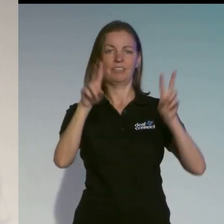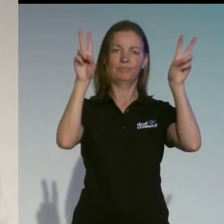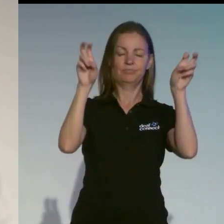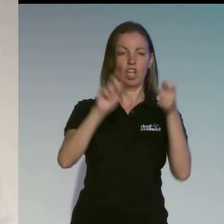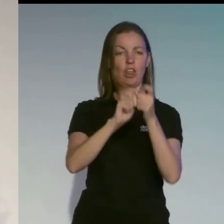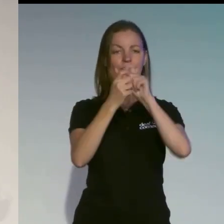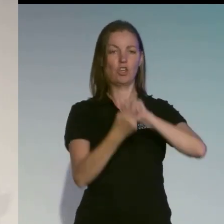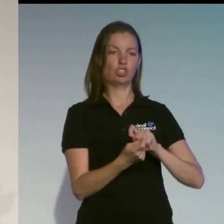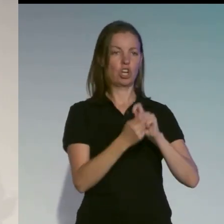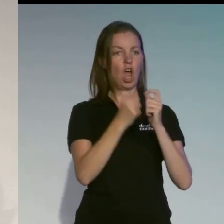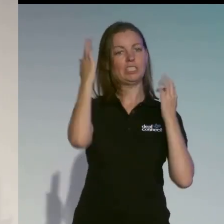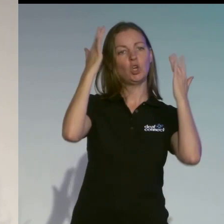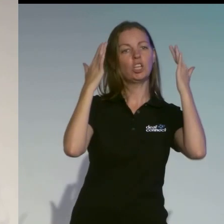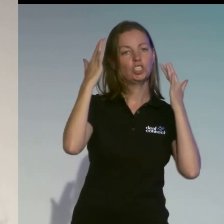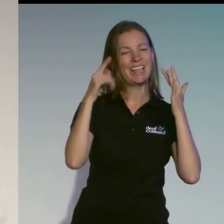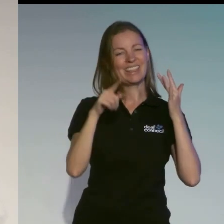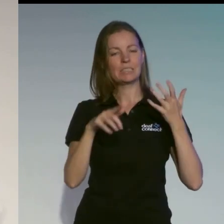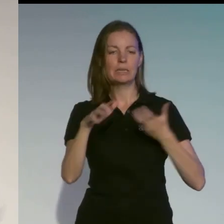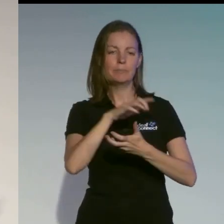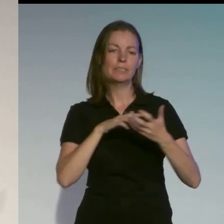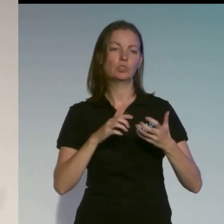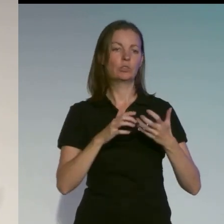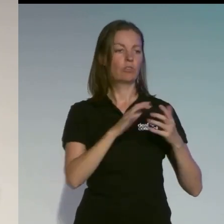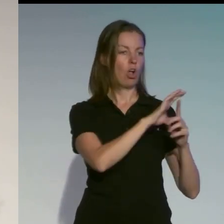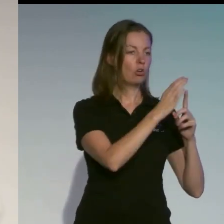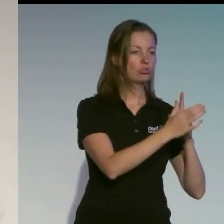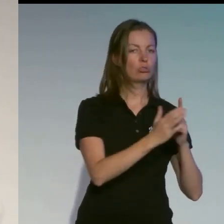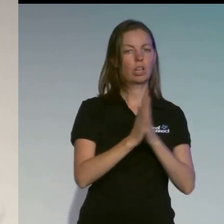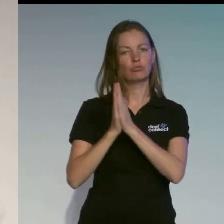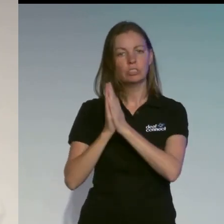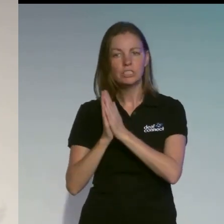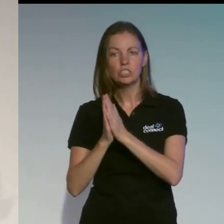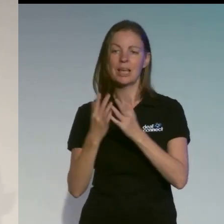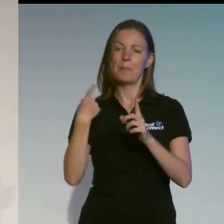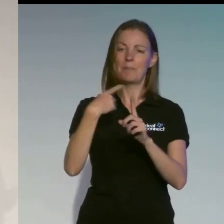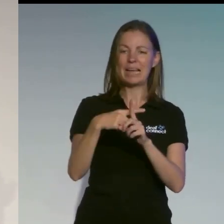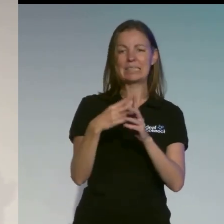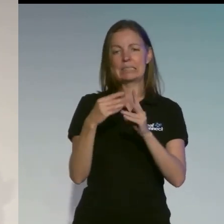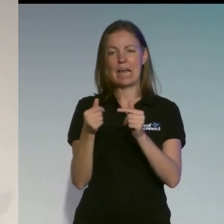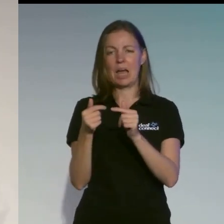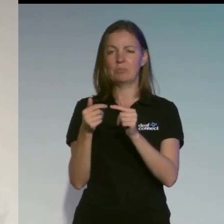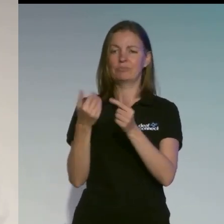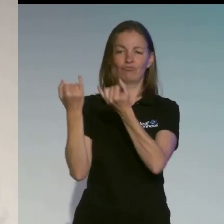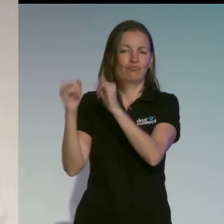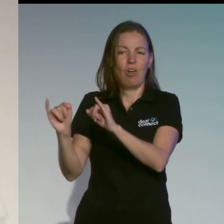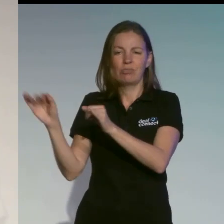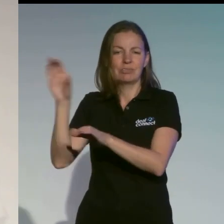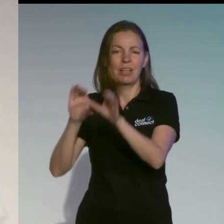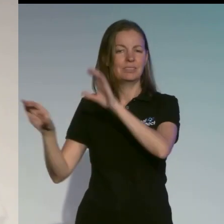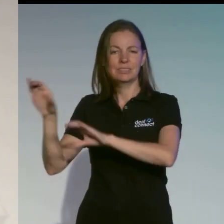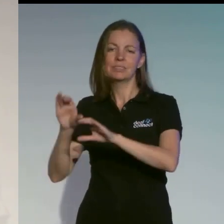usually a combination of cultural or religious ideas mixed with pseudoscientific ideas in various proportions, depending on the